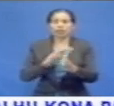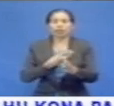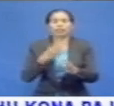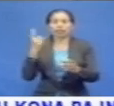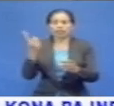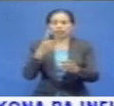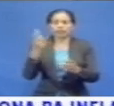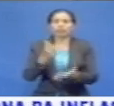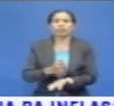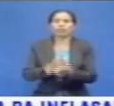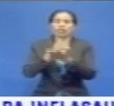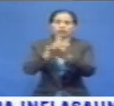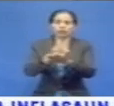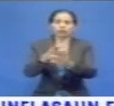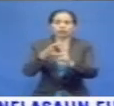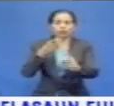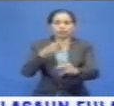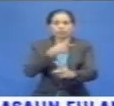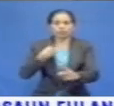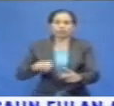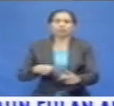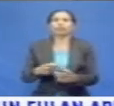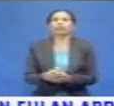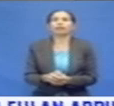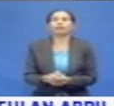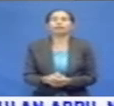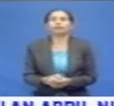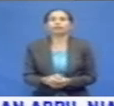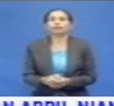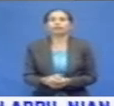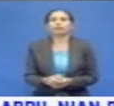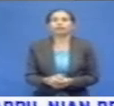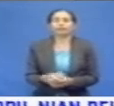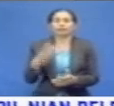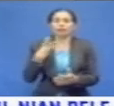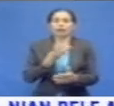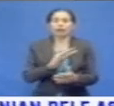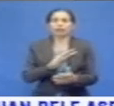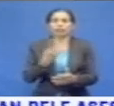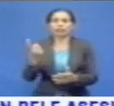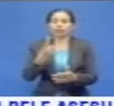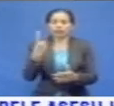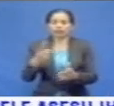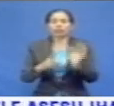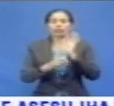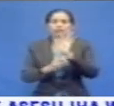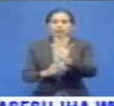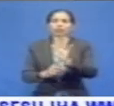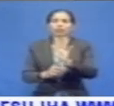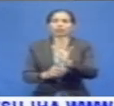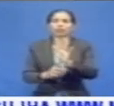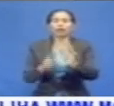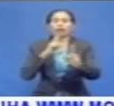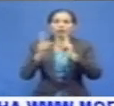other supplies from China. So I just want to inform you and just tell you that I